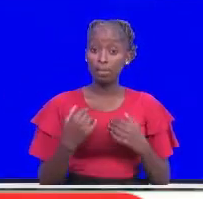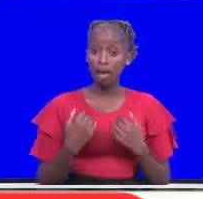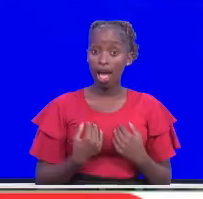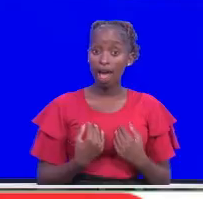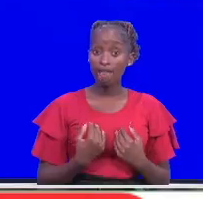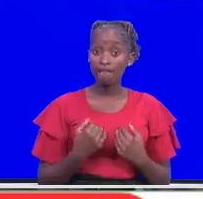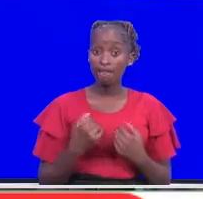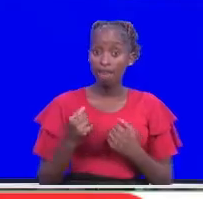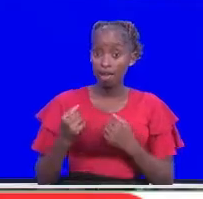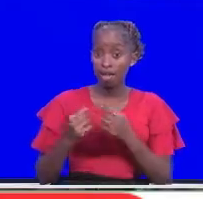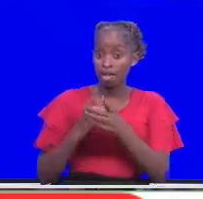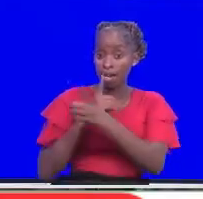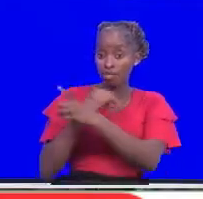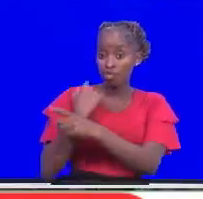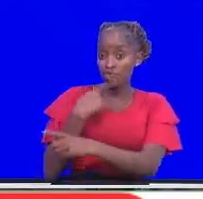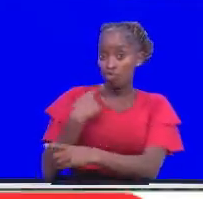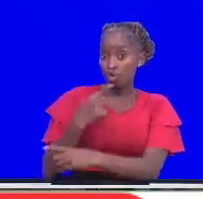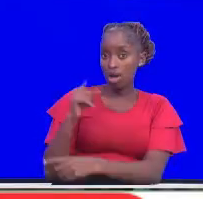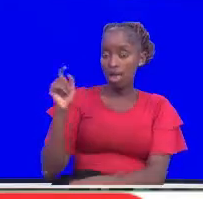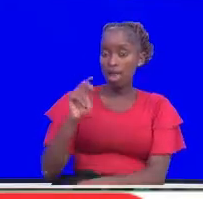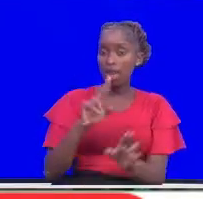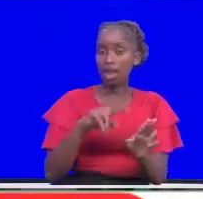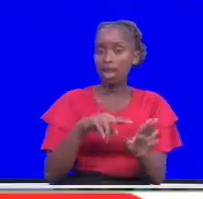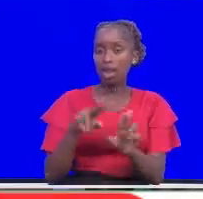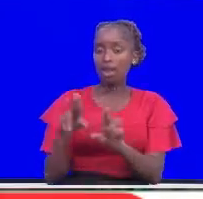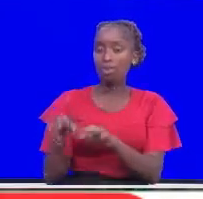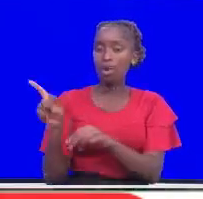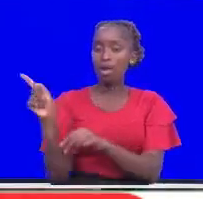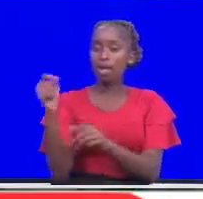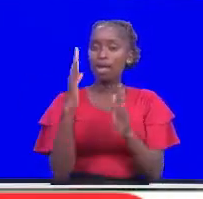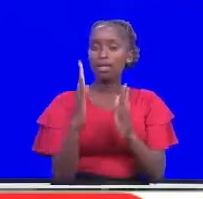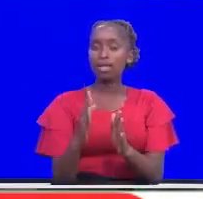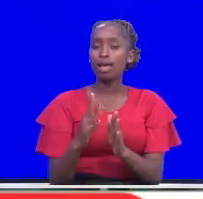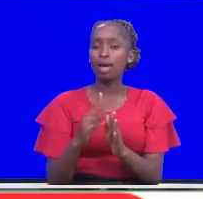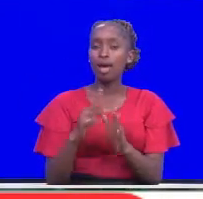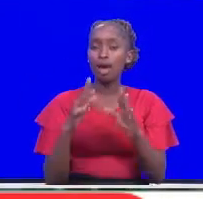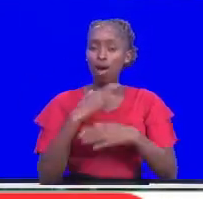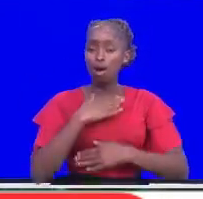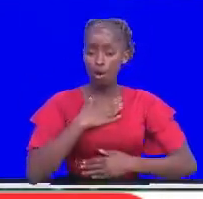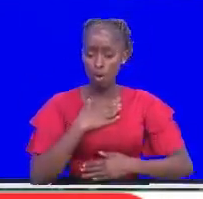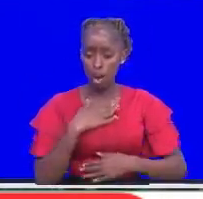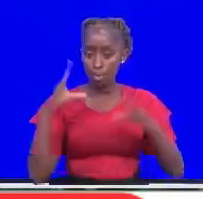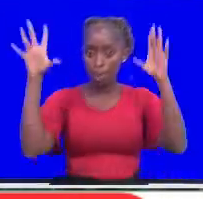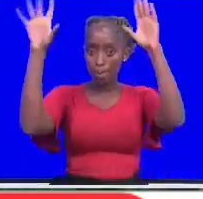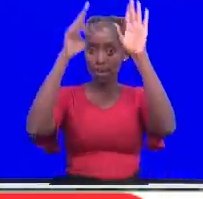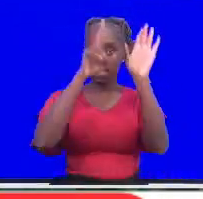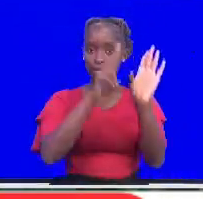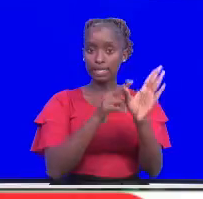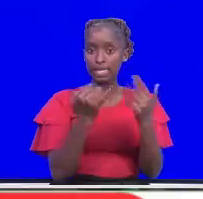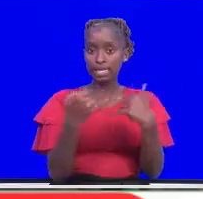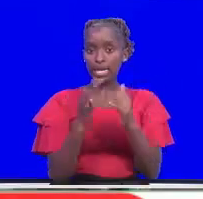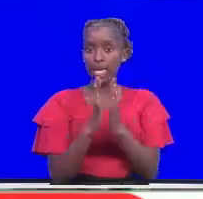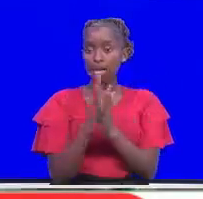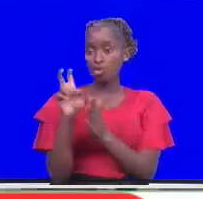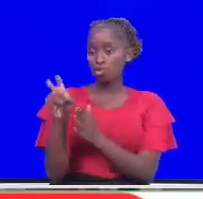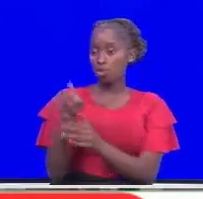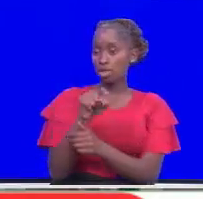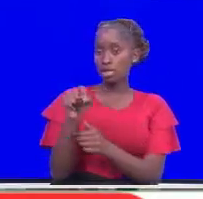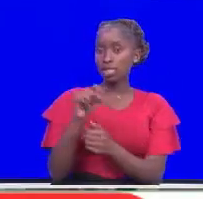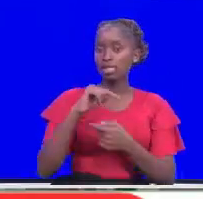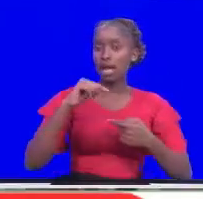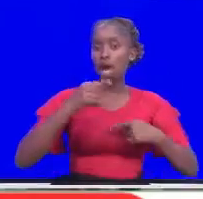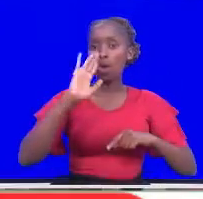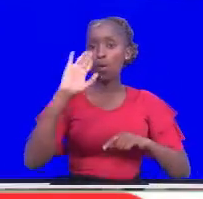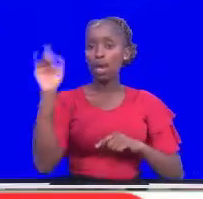nasema, Mheshimiwa Rais, kaa chini, uone uongee na wananchi kwa sababu hii finance bill inawaumiza. Na tunasema